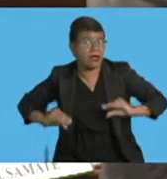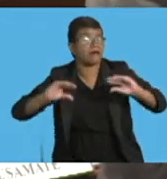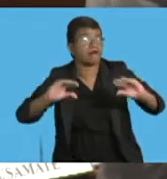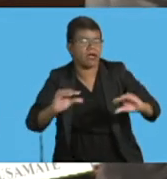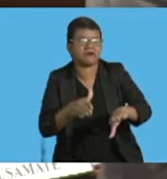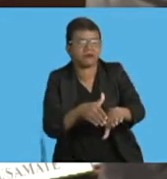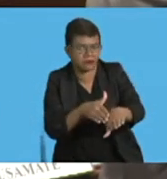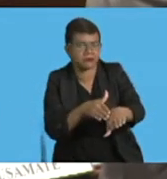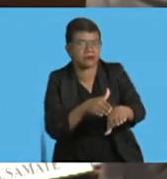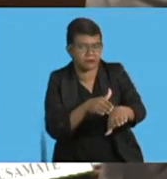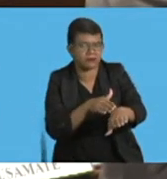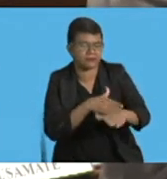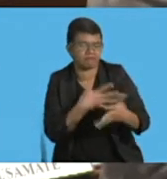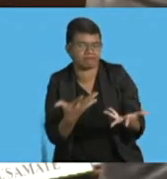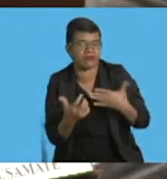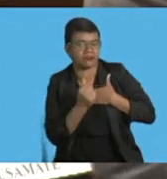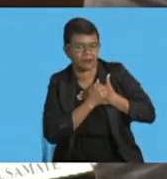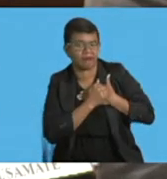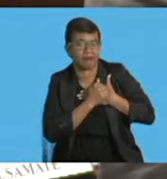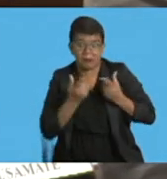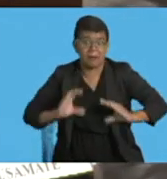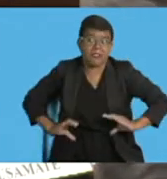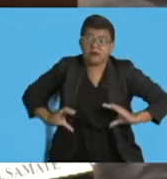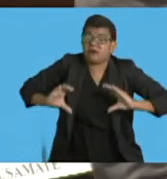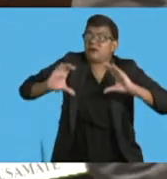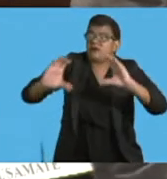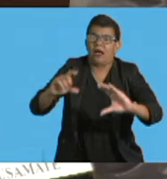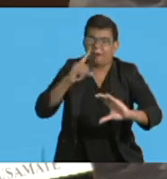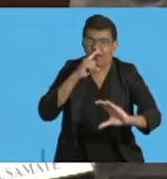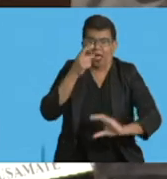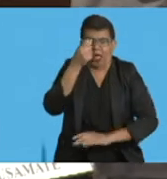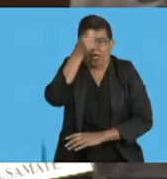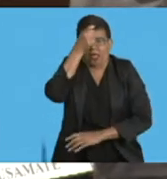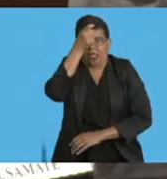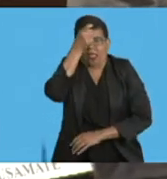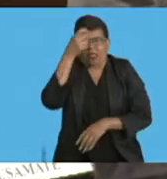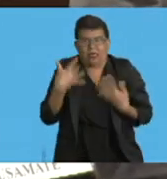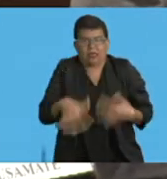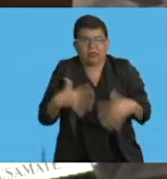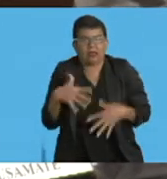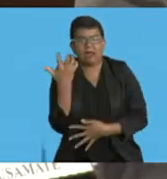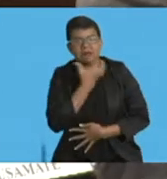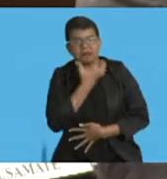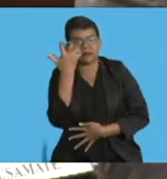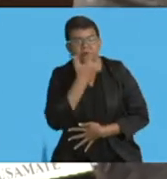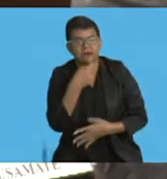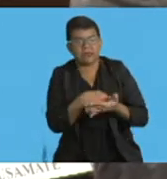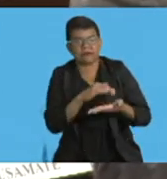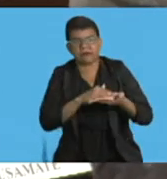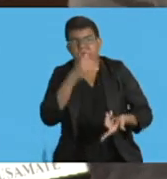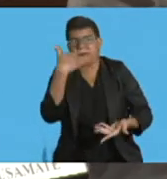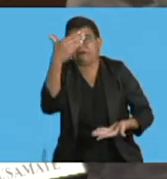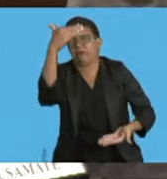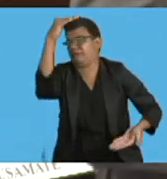If, however, investors fear that a recession is near, they will move away from more risky, volatile assets such as stocks and short-term